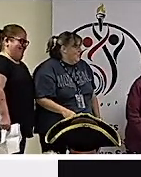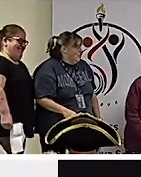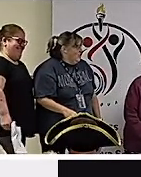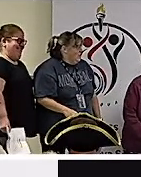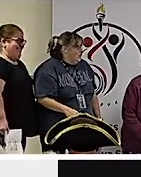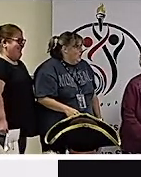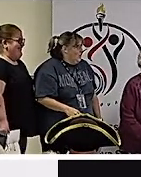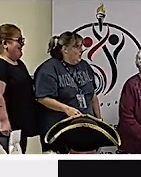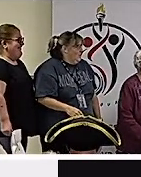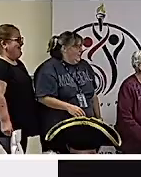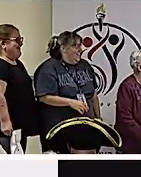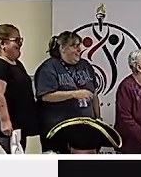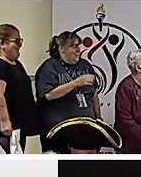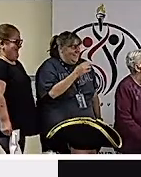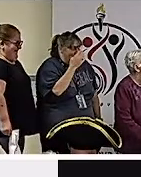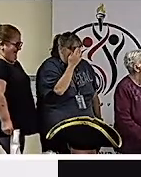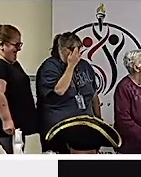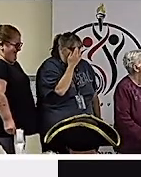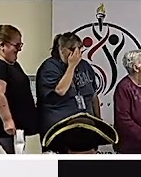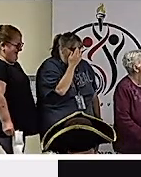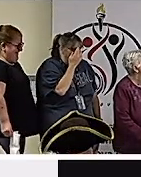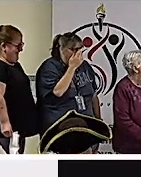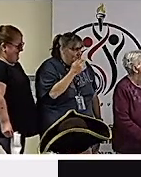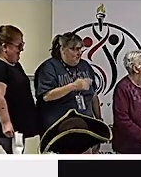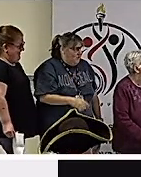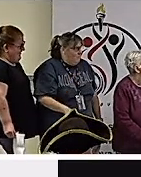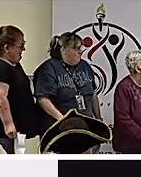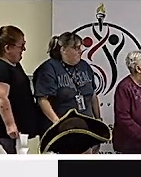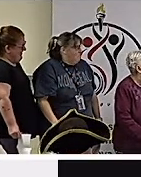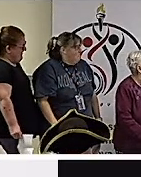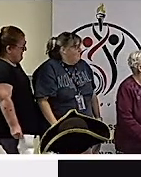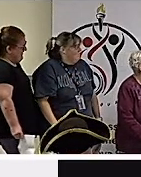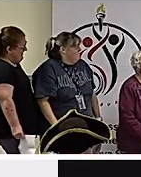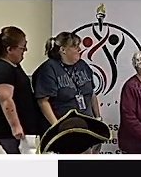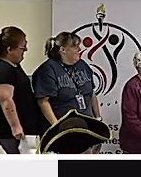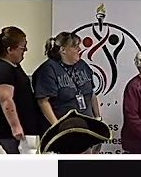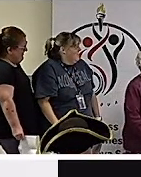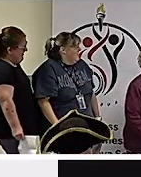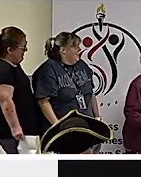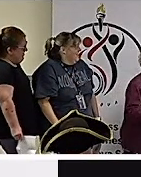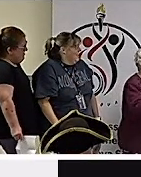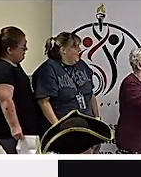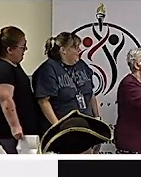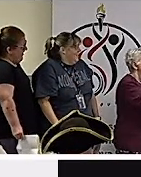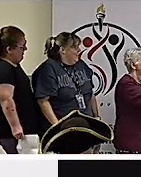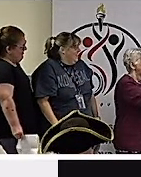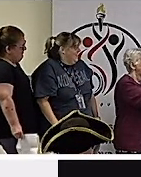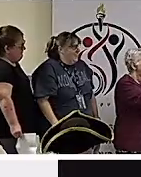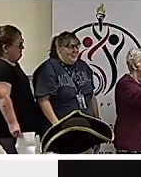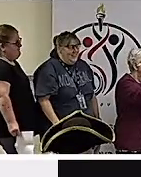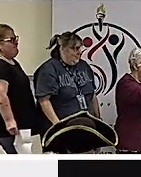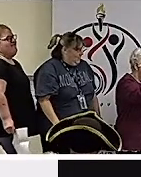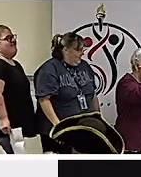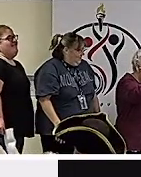burgundy shoes to match. All right, and I'll pass it on to you.